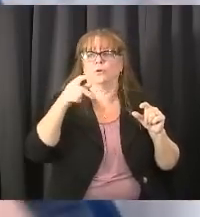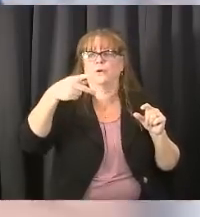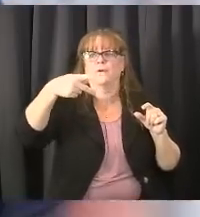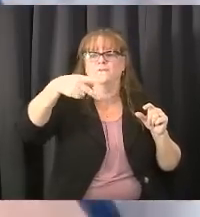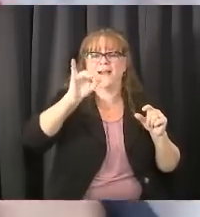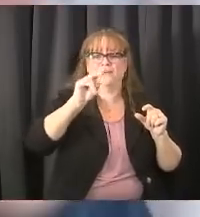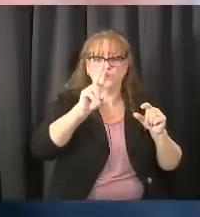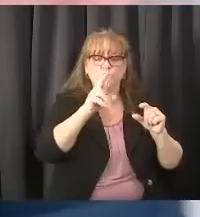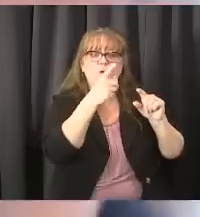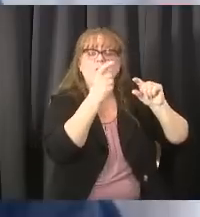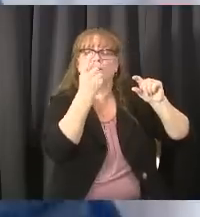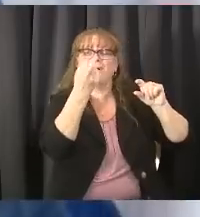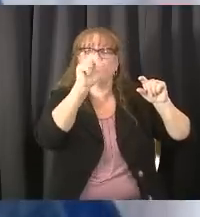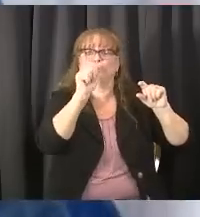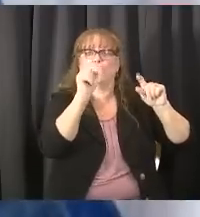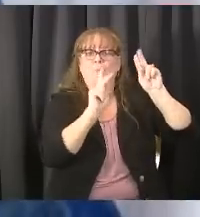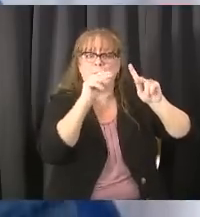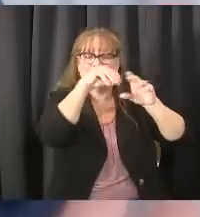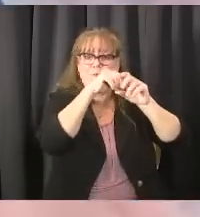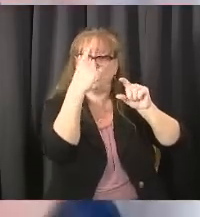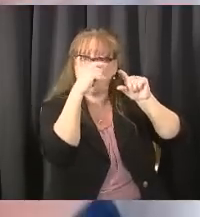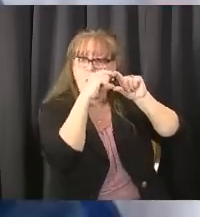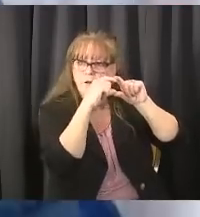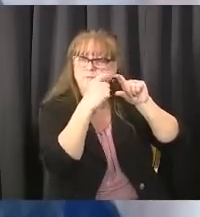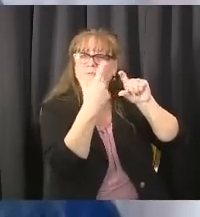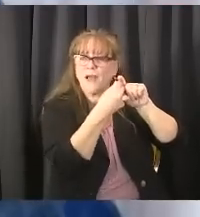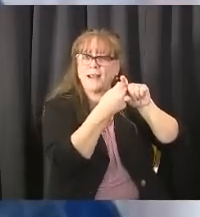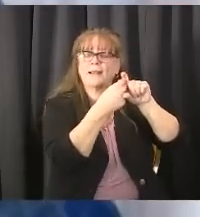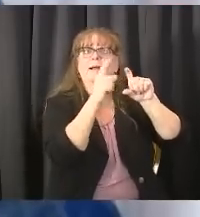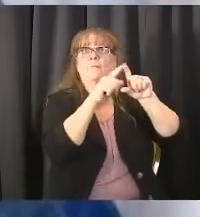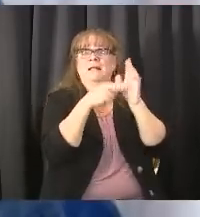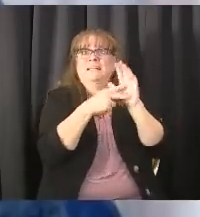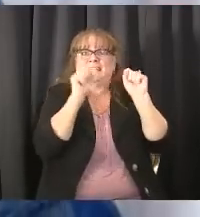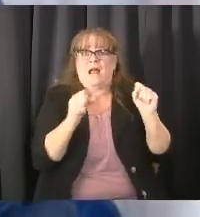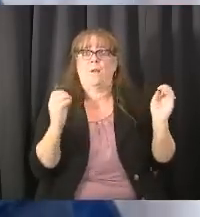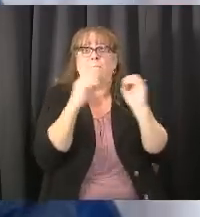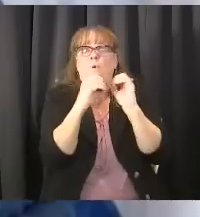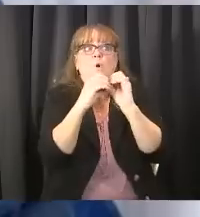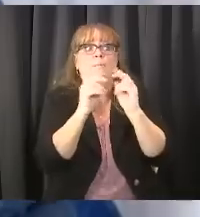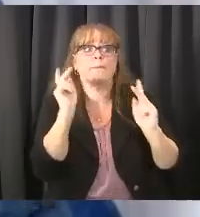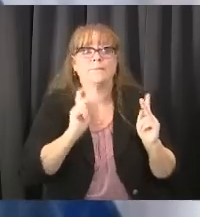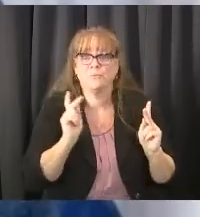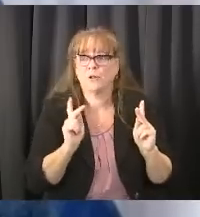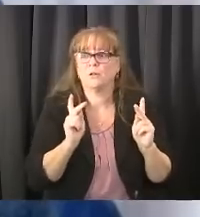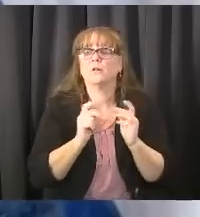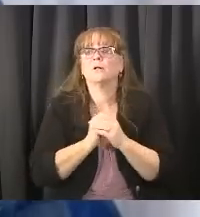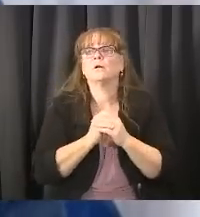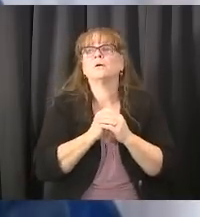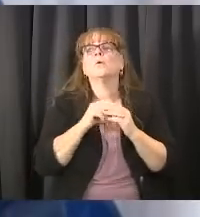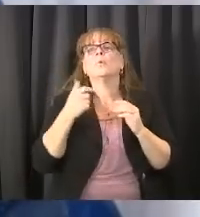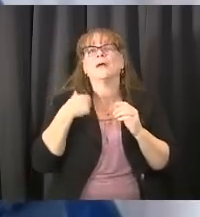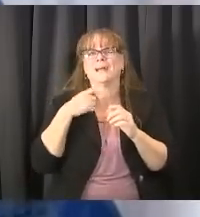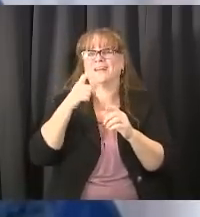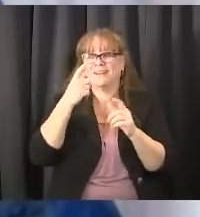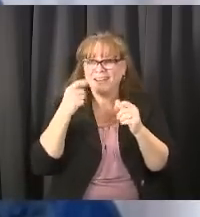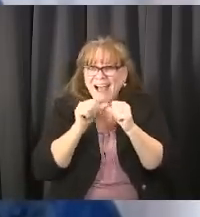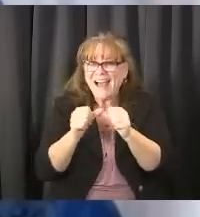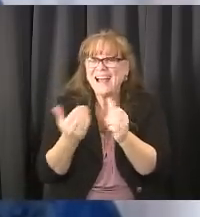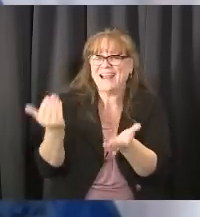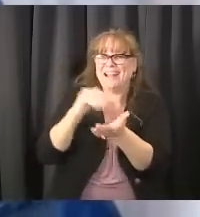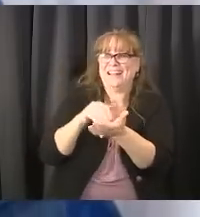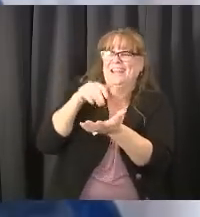clinical examples of this, but generally speaking, they're able to recognize that extra dose from each bottle, and we know that they're expected to do that, and they do their best